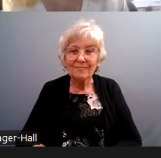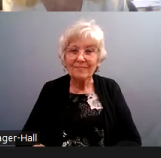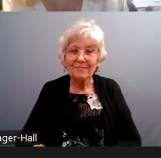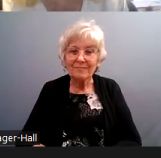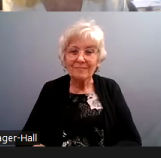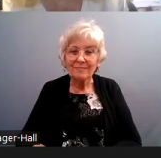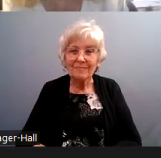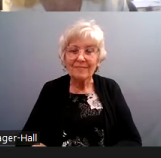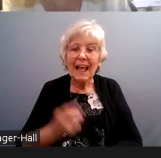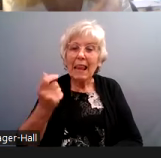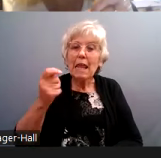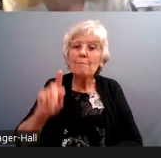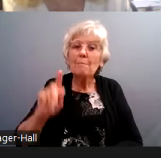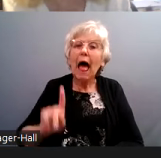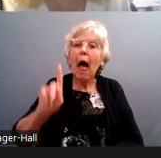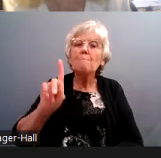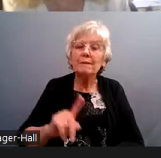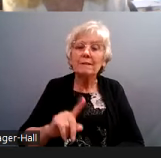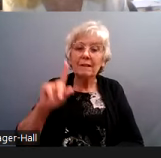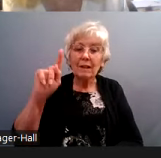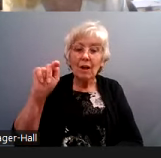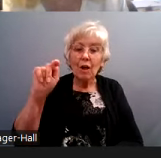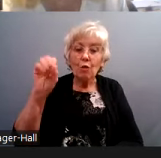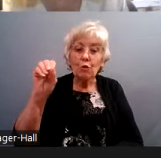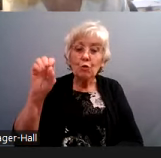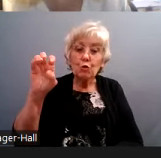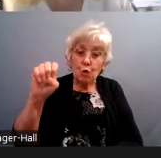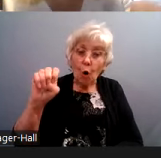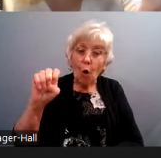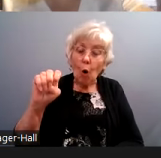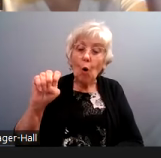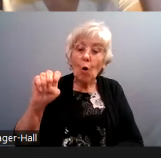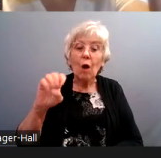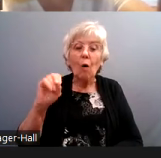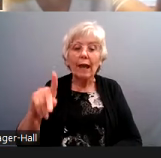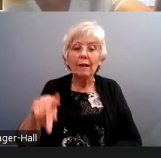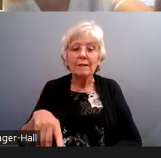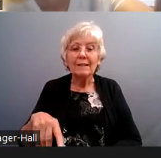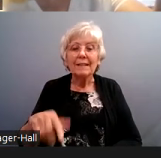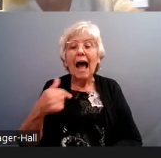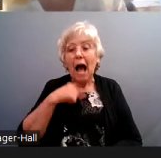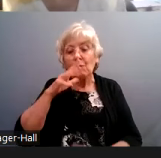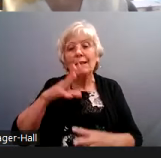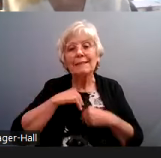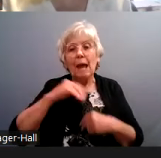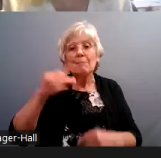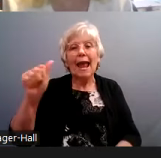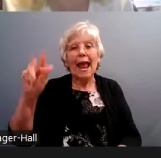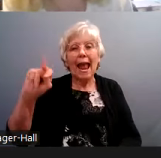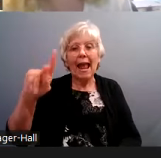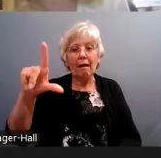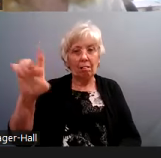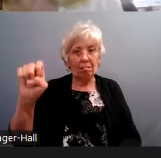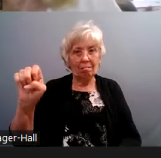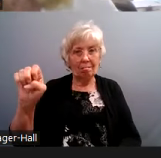Go up a little bit. The toe beans, yeah. Okay, I'm going to accept the ankle from Kim Brady.